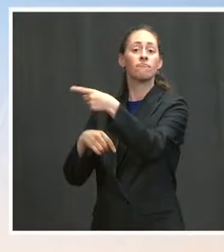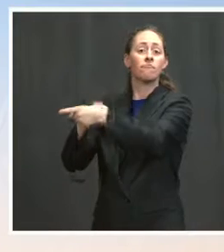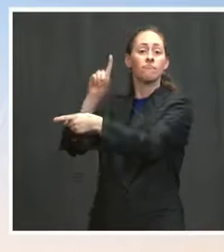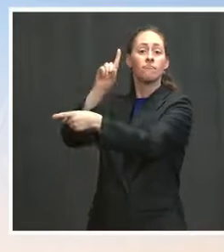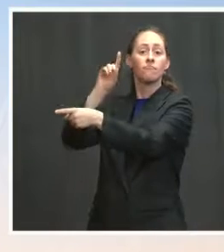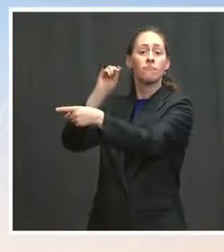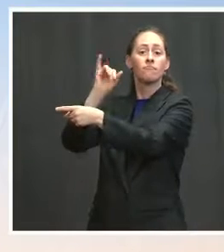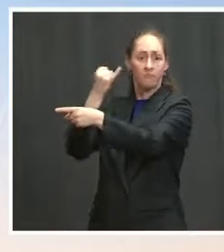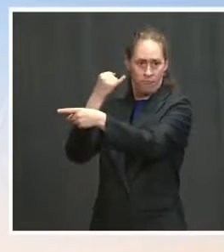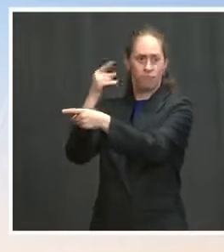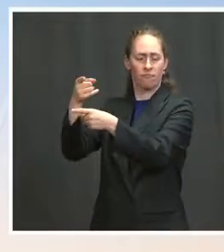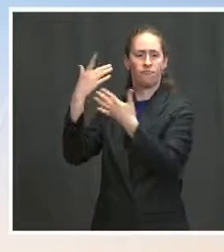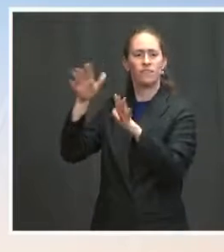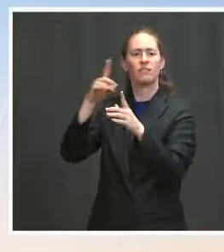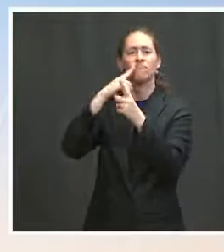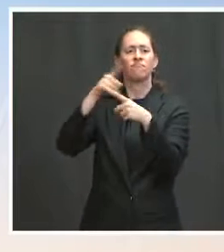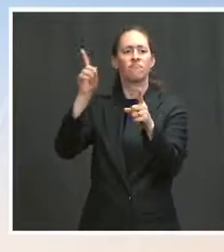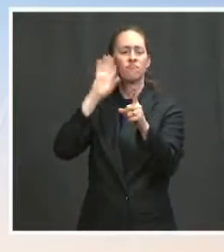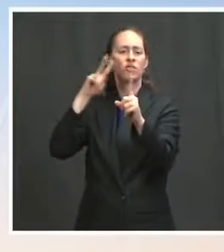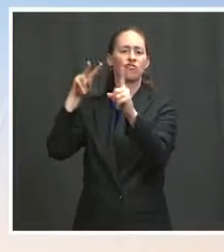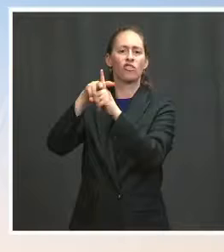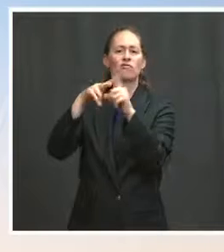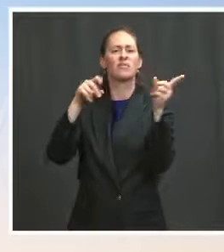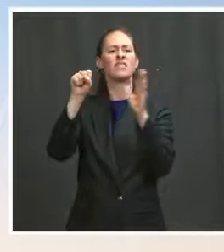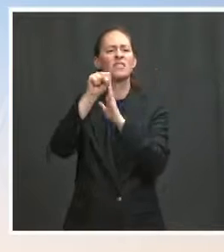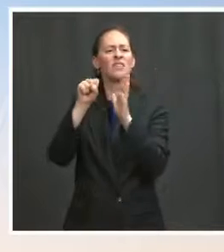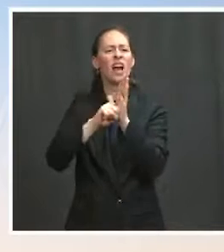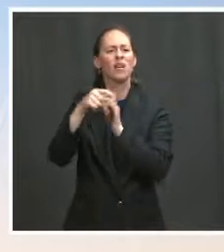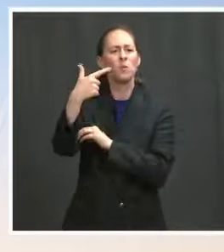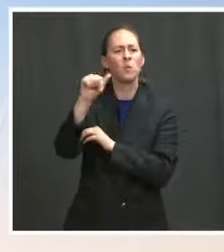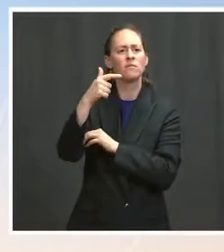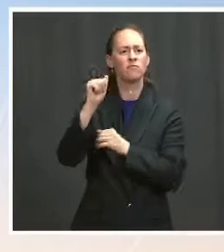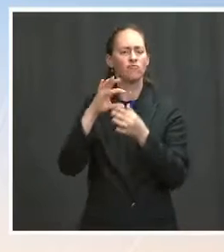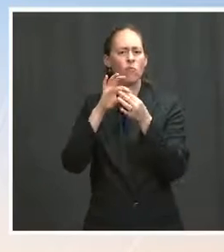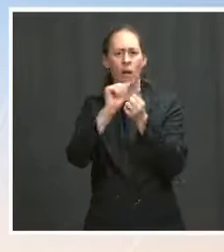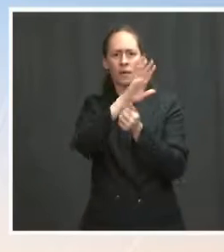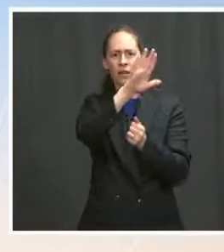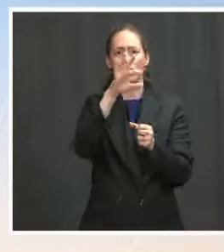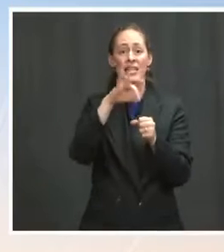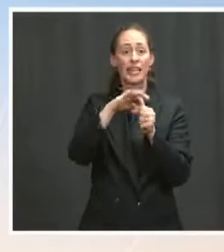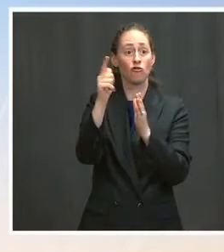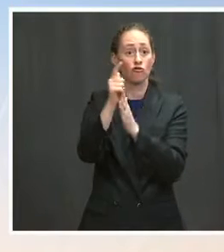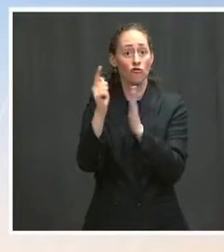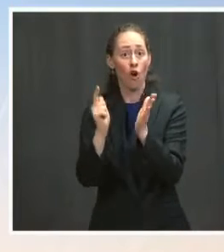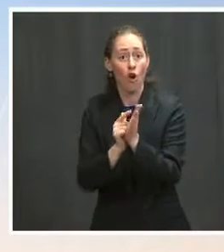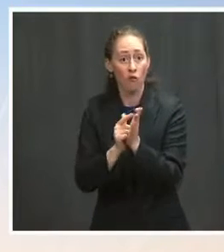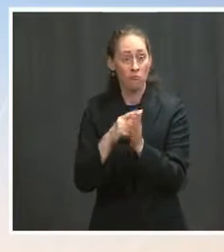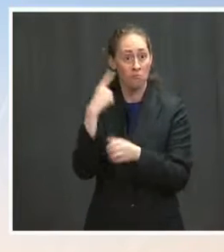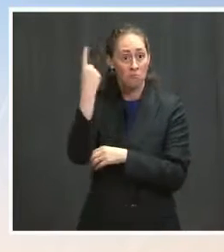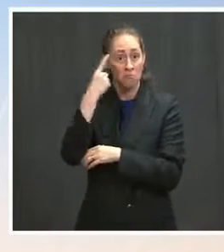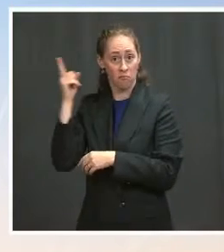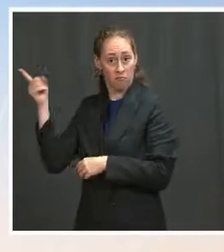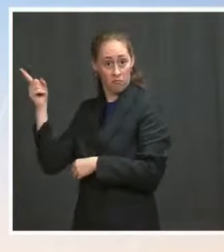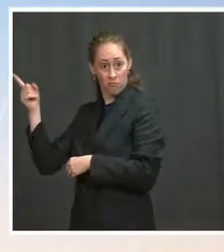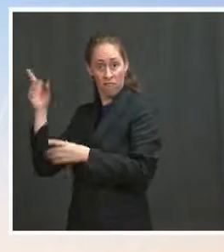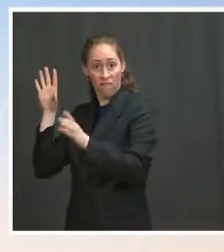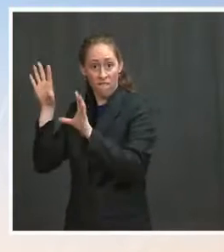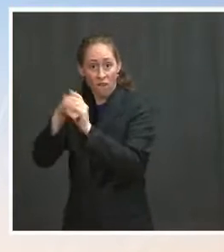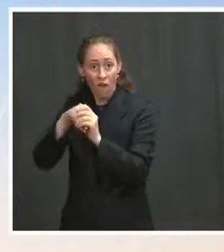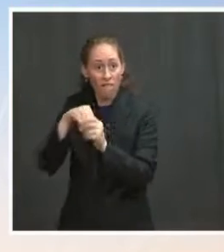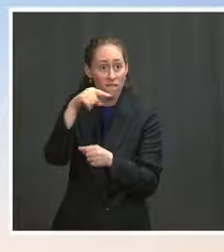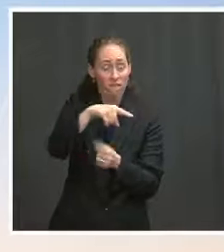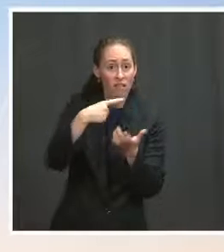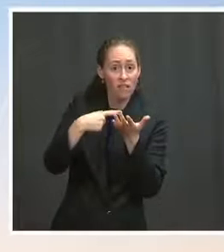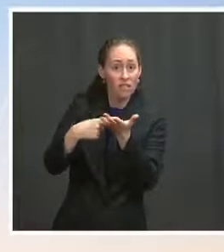this lawsuit against Georgia, given what's going on with their election law there. Did the White House play a role in that? Did the president consult anybody? Does he have any thought on